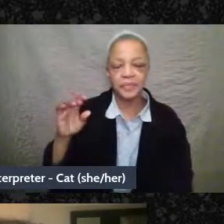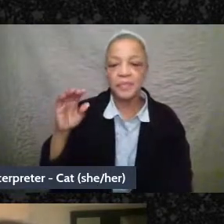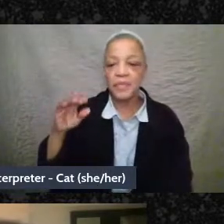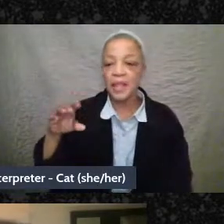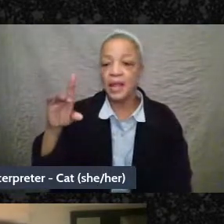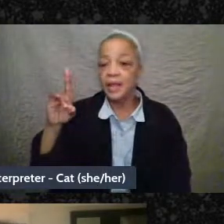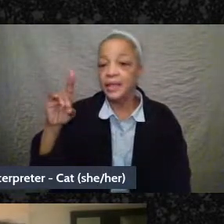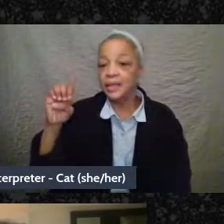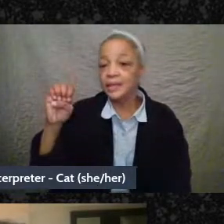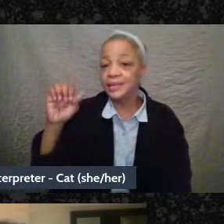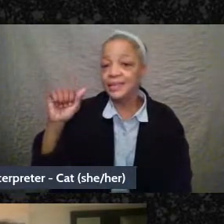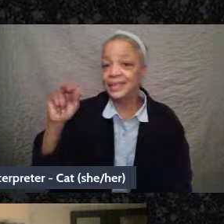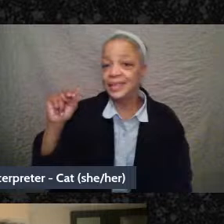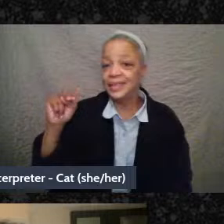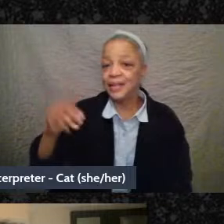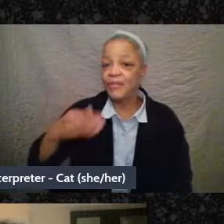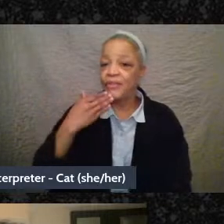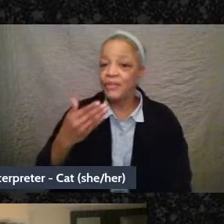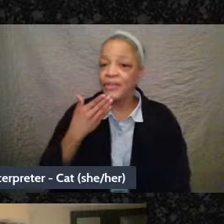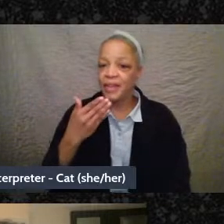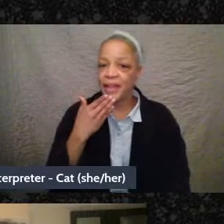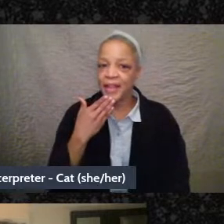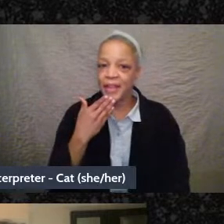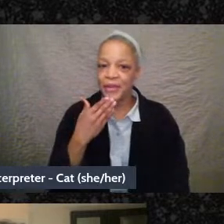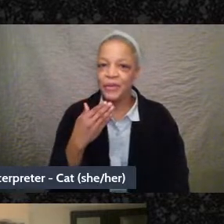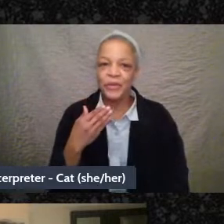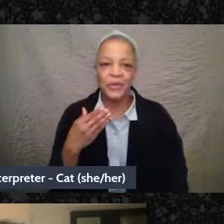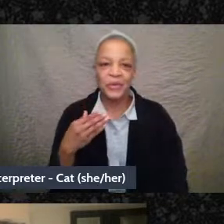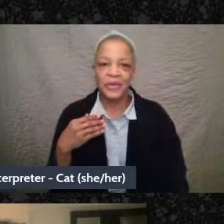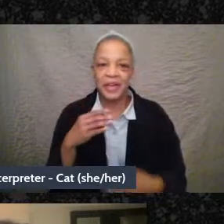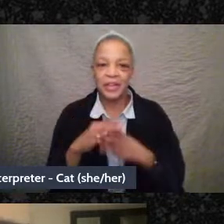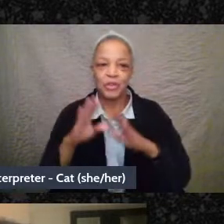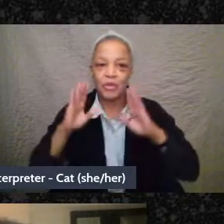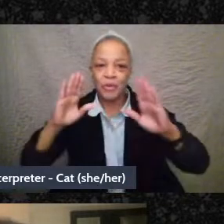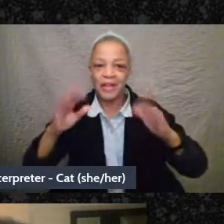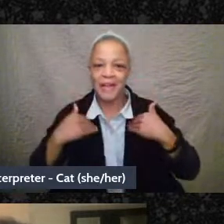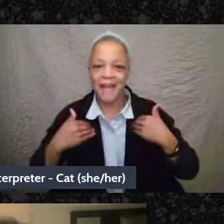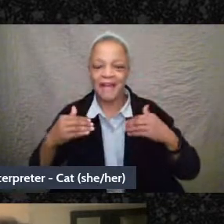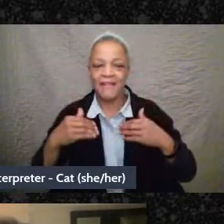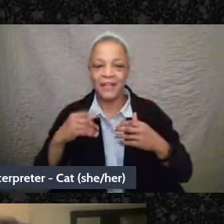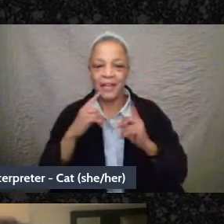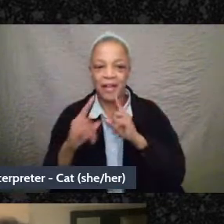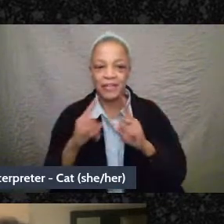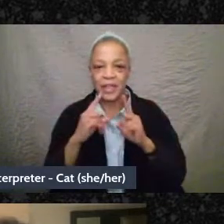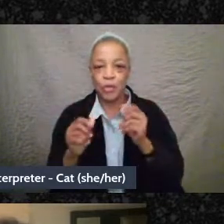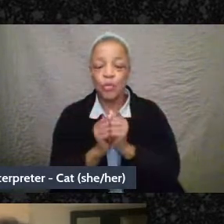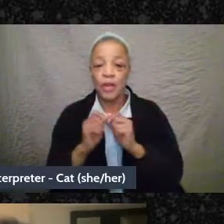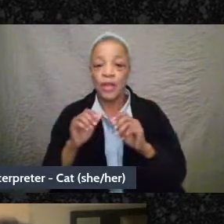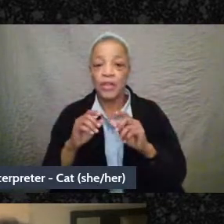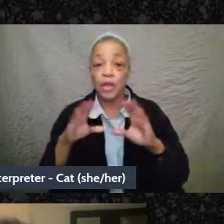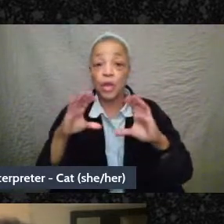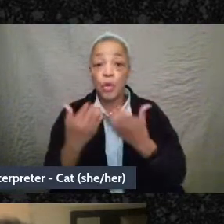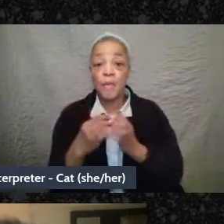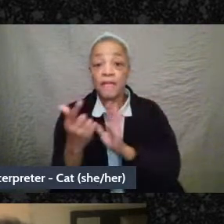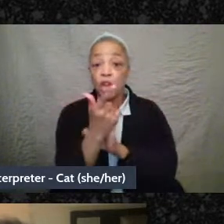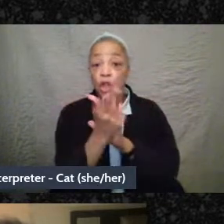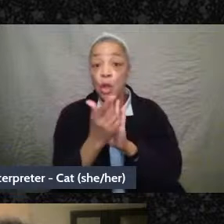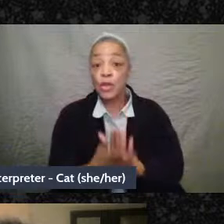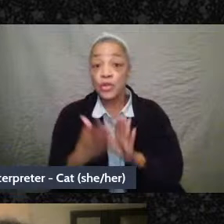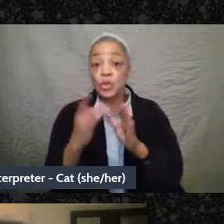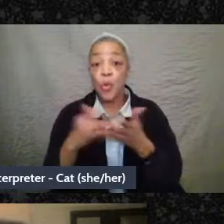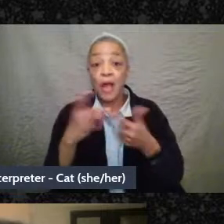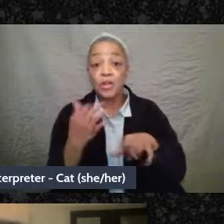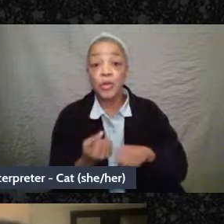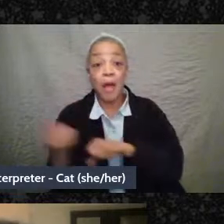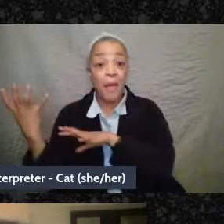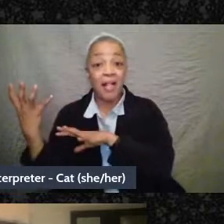run it down. Like it is so radical to have a conversation with a group of lawyers who want to abolish courts. Like it really is. So